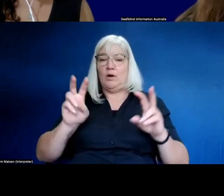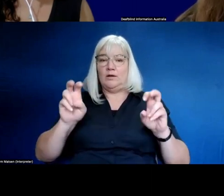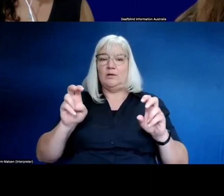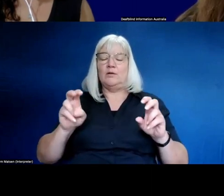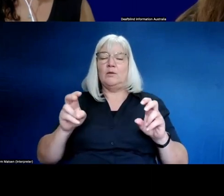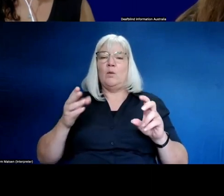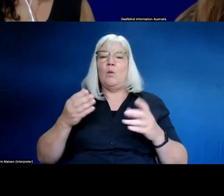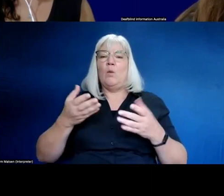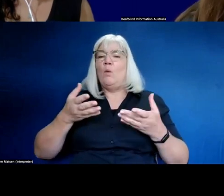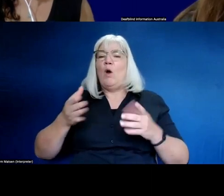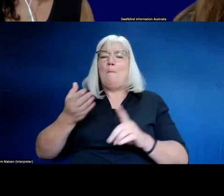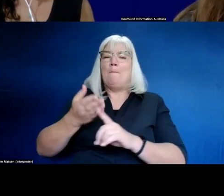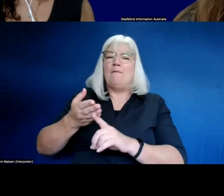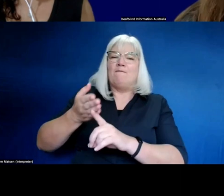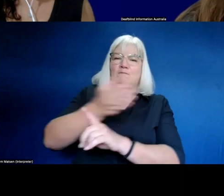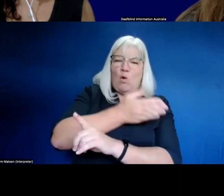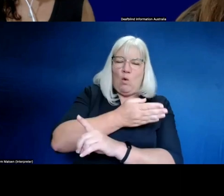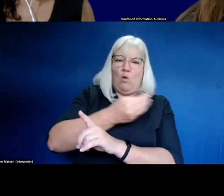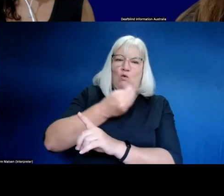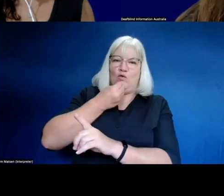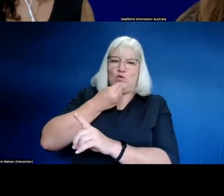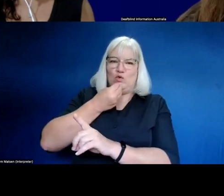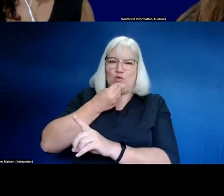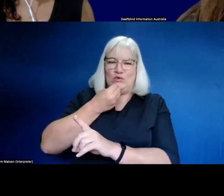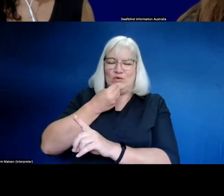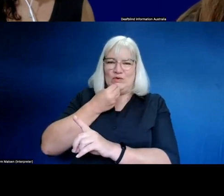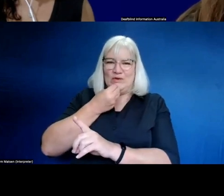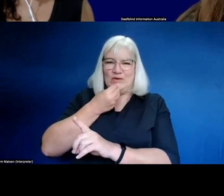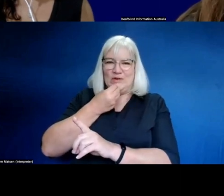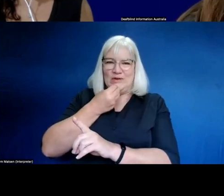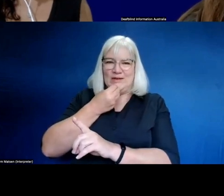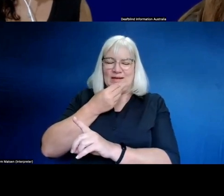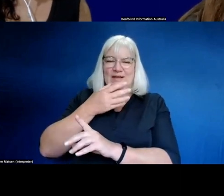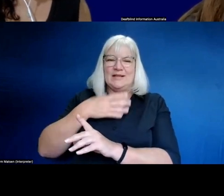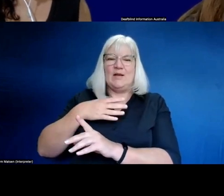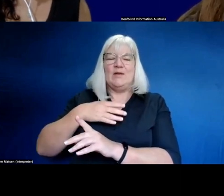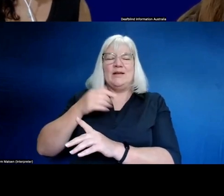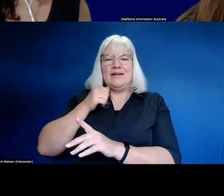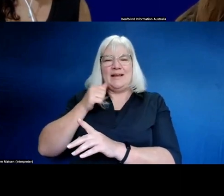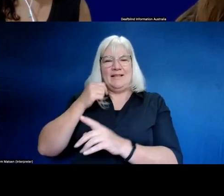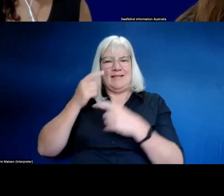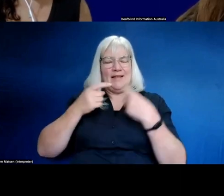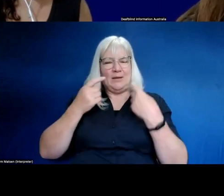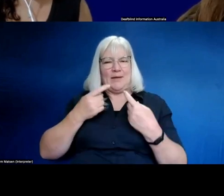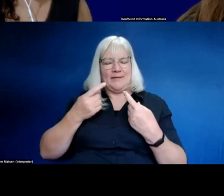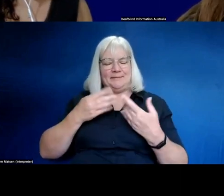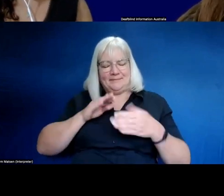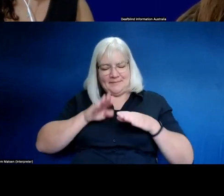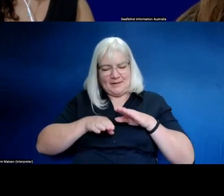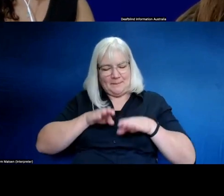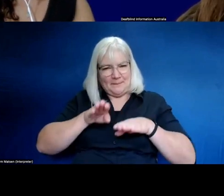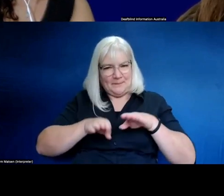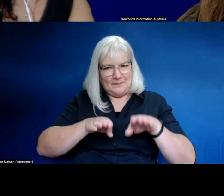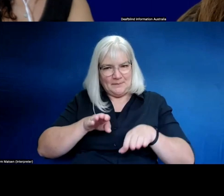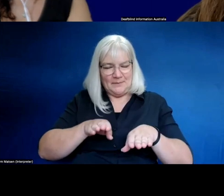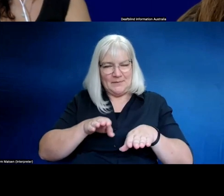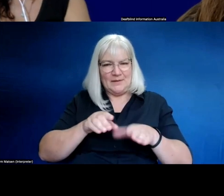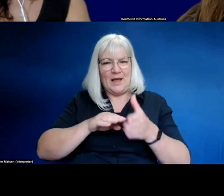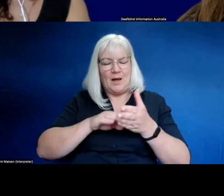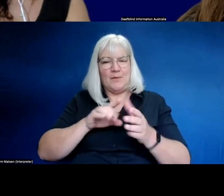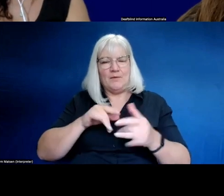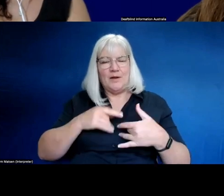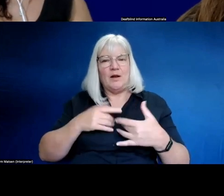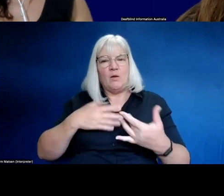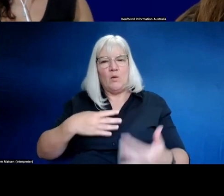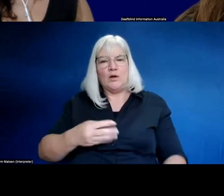food. So we need to consider all the steps that we need to feel to be able to want to put something in your